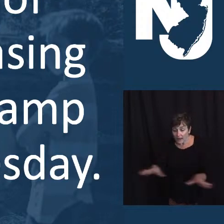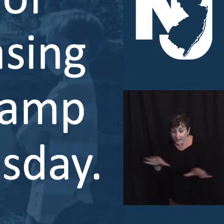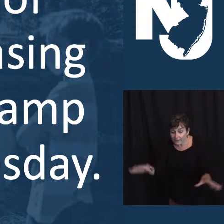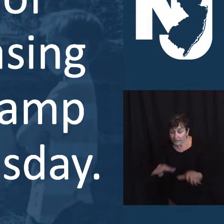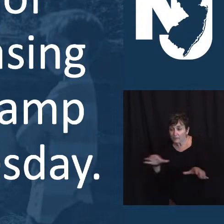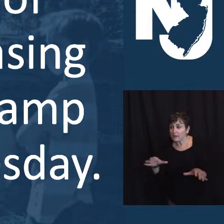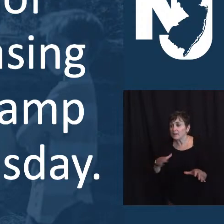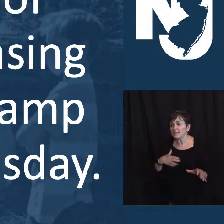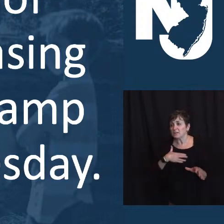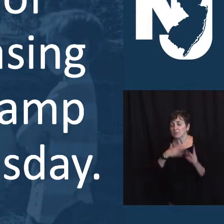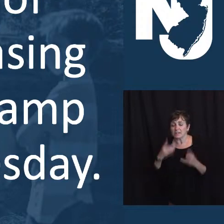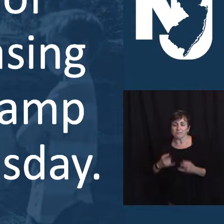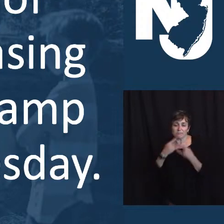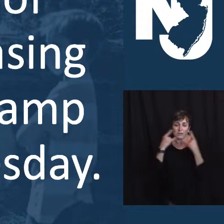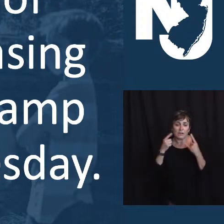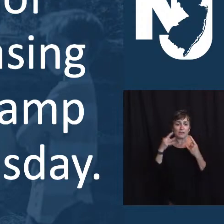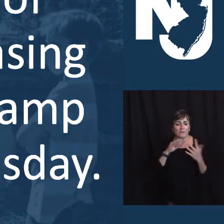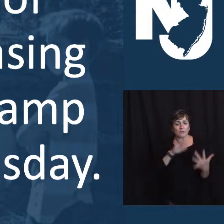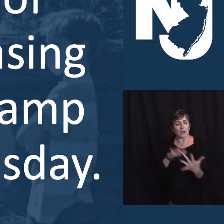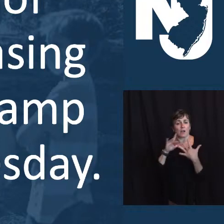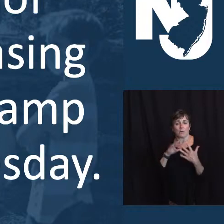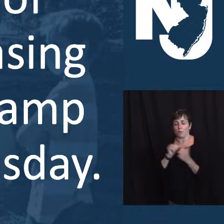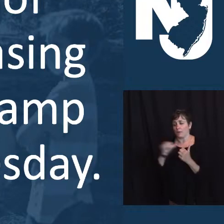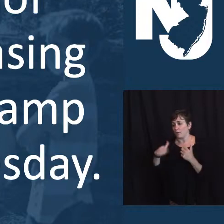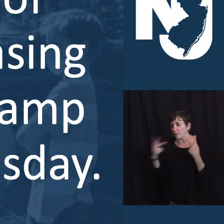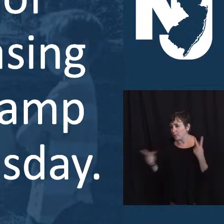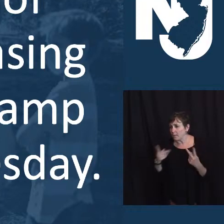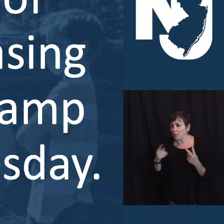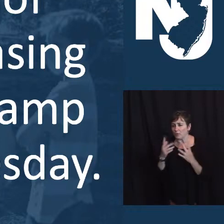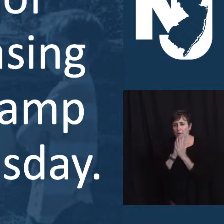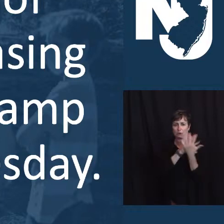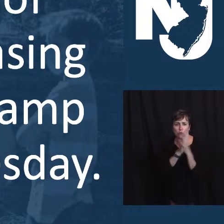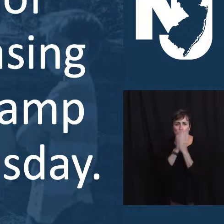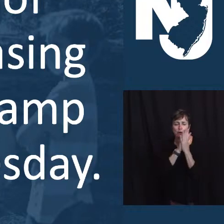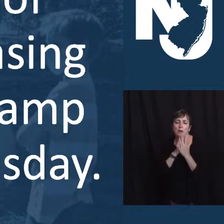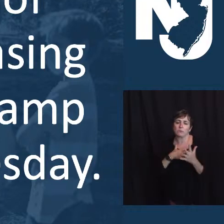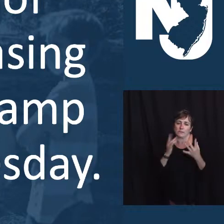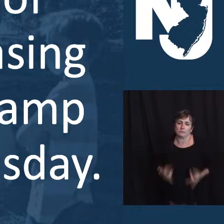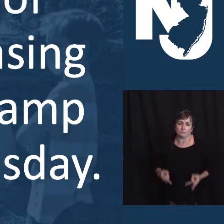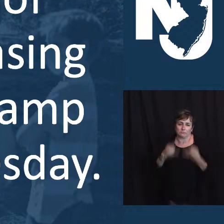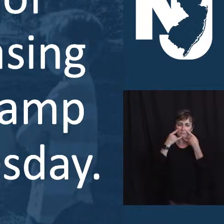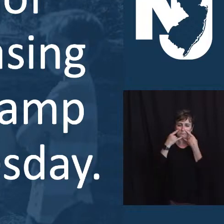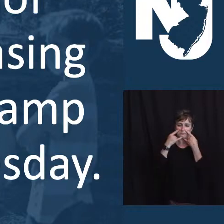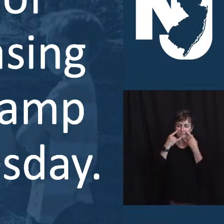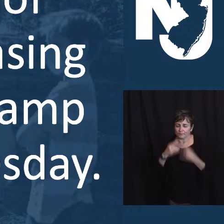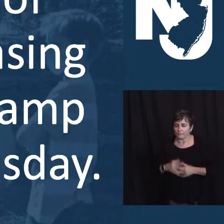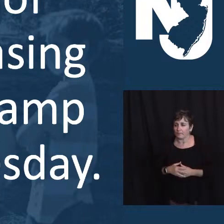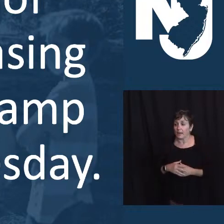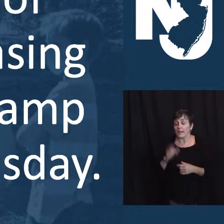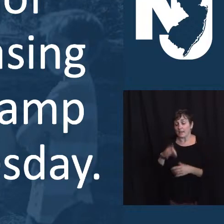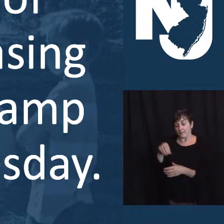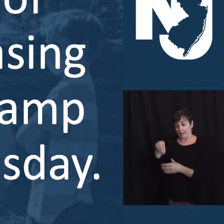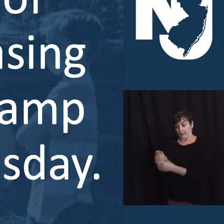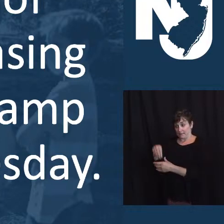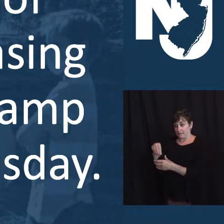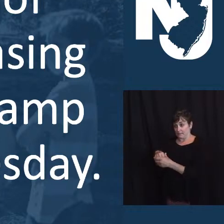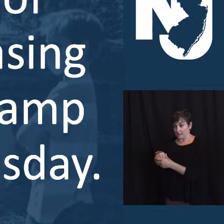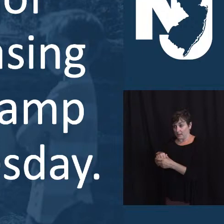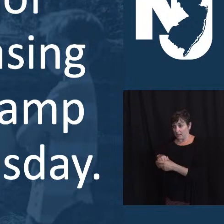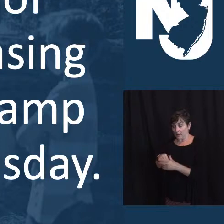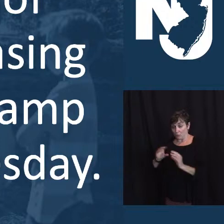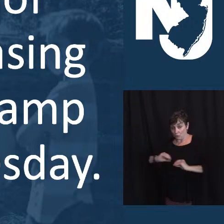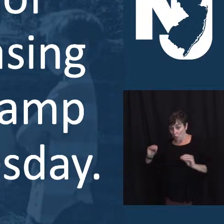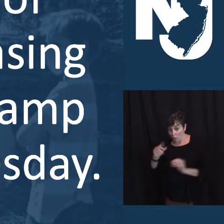includes sustained contact with others or when in a crowded setting. While indoors, unvaccinated campers will